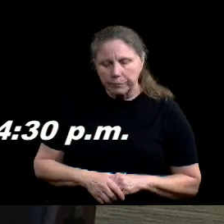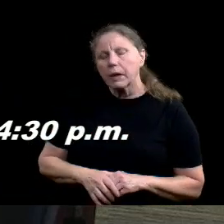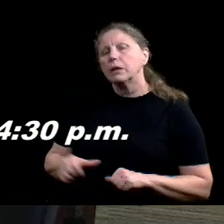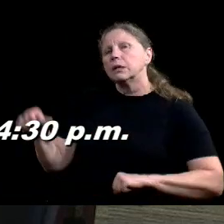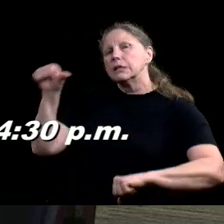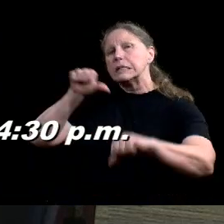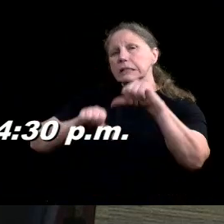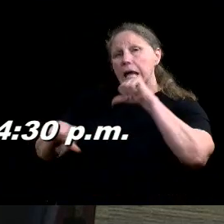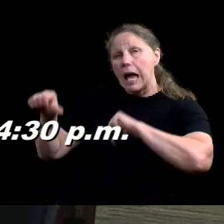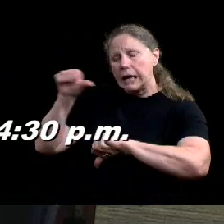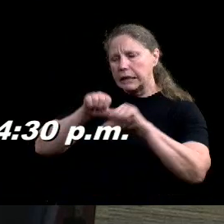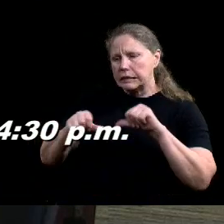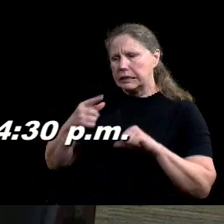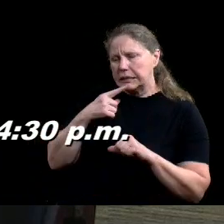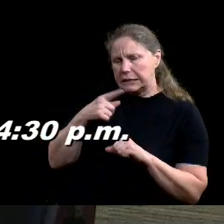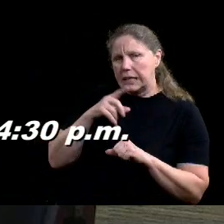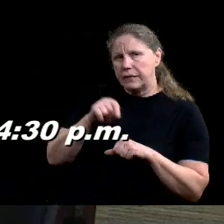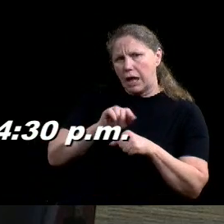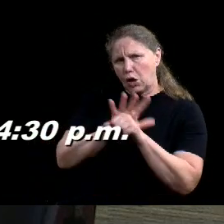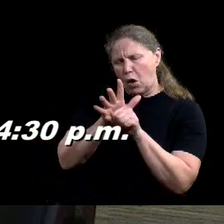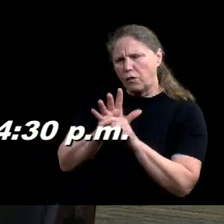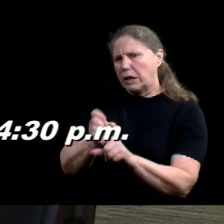that?